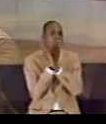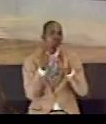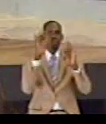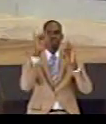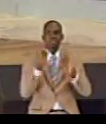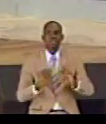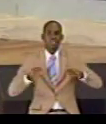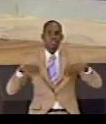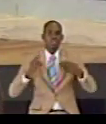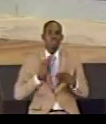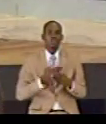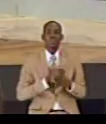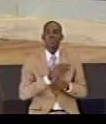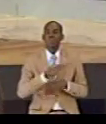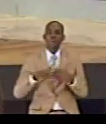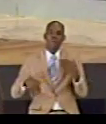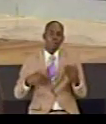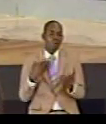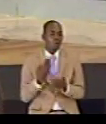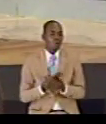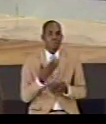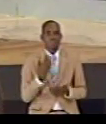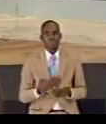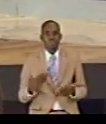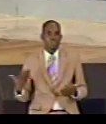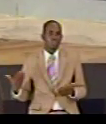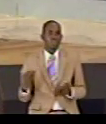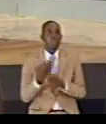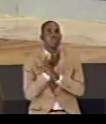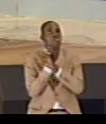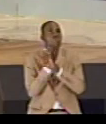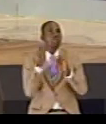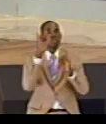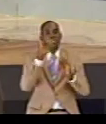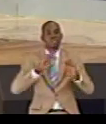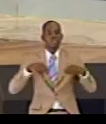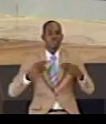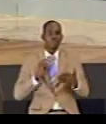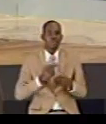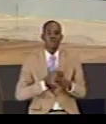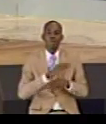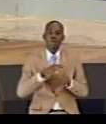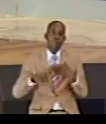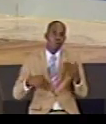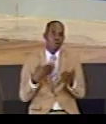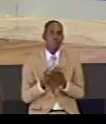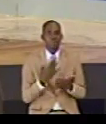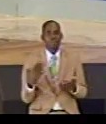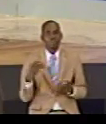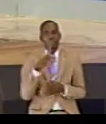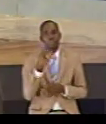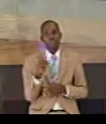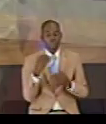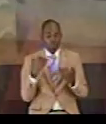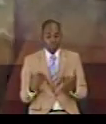all things? Freely give us, tell me, all things. Tonight is